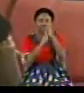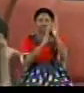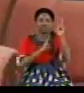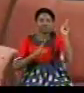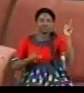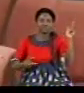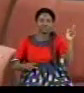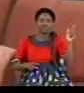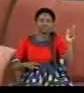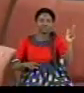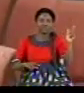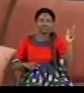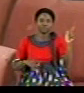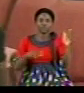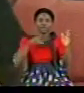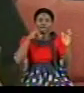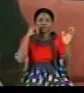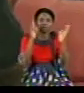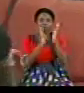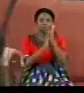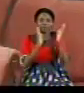Praise the living God!